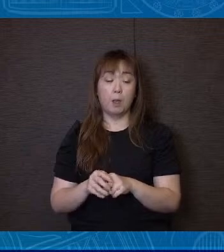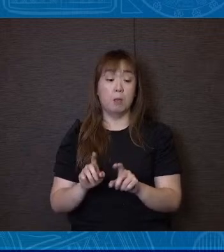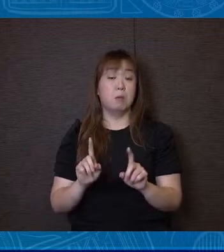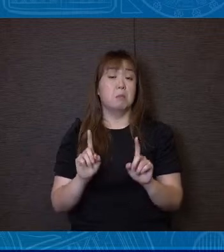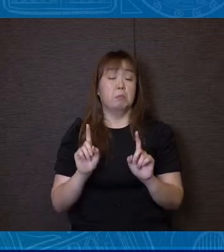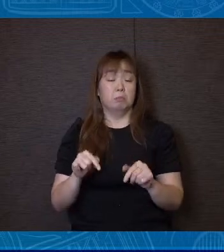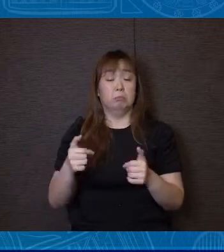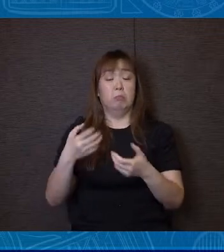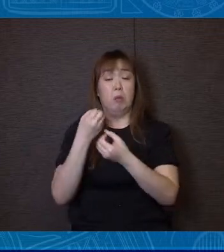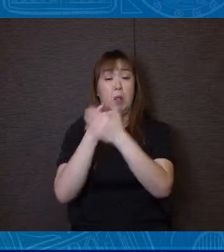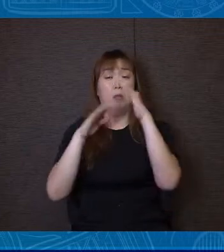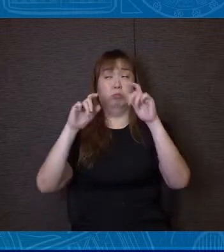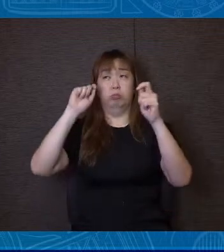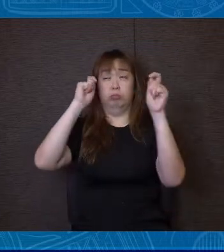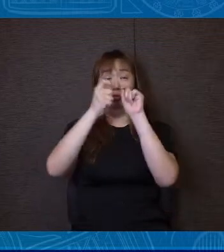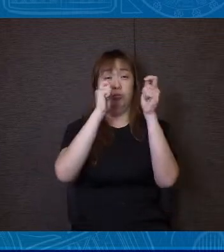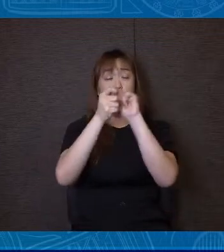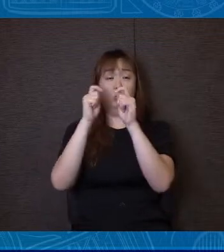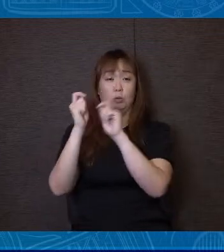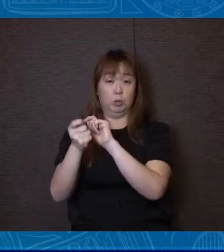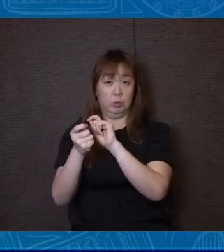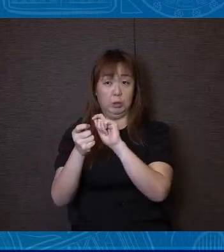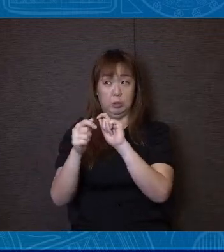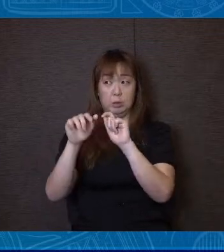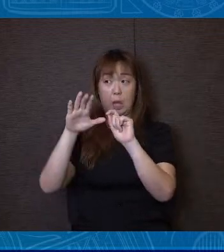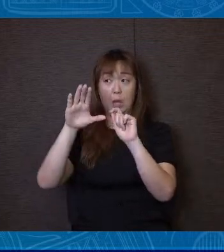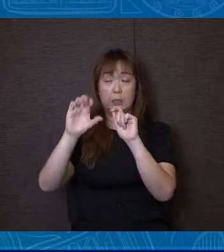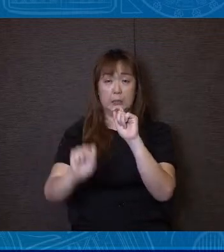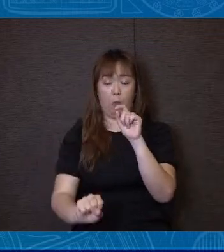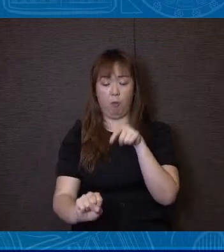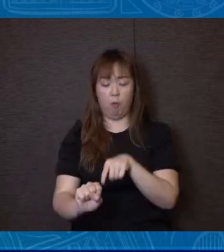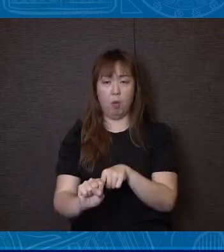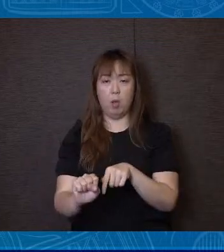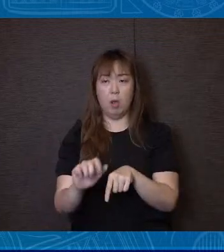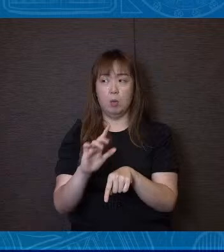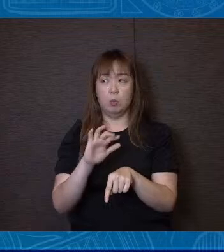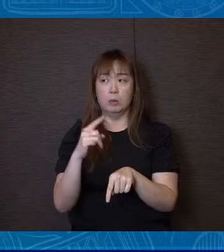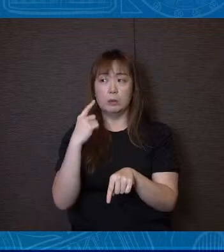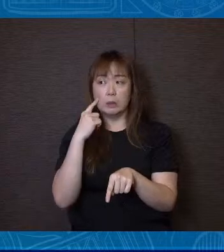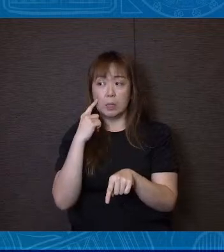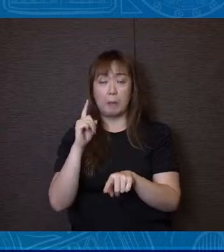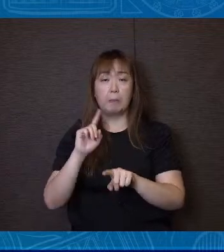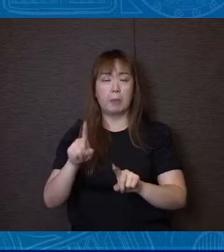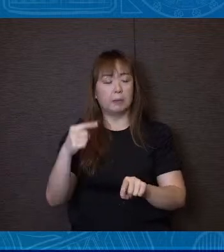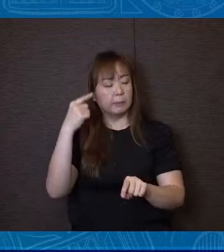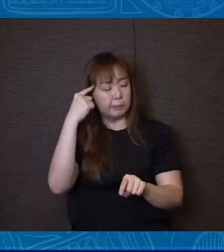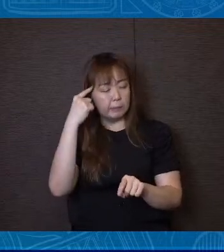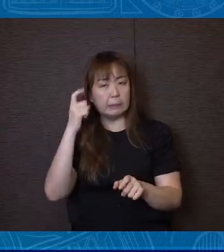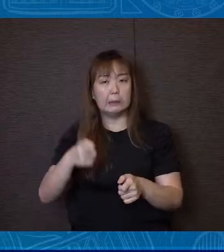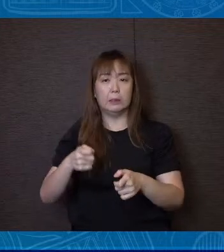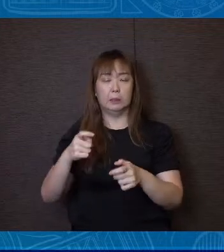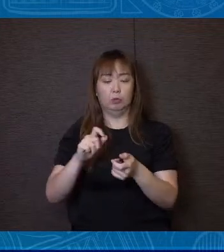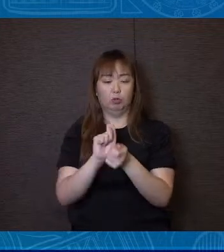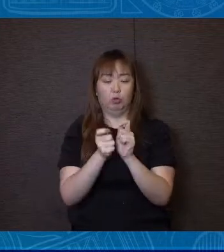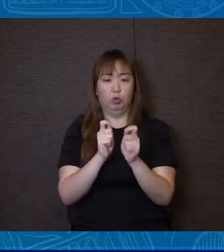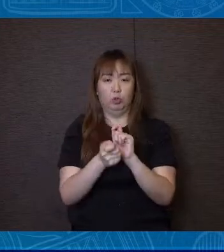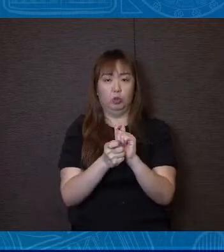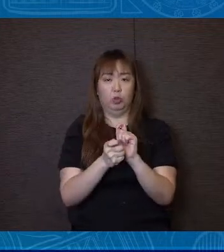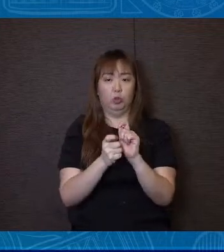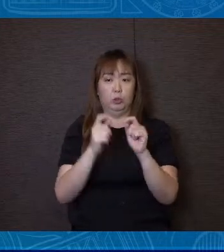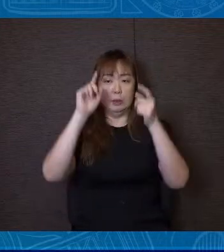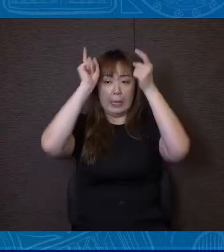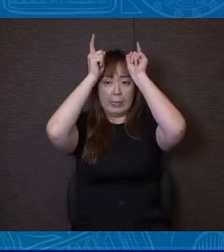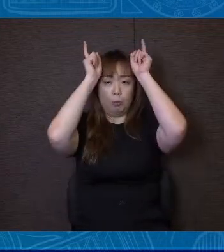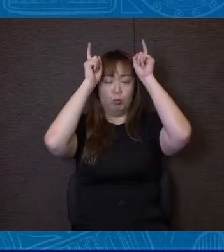is changing. We now have more storms down south in the areas where we normally don't have storms. So we now need to rechange and re-architecture the network